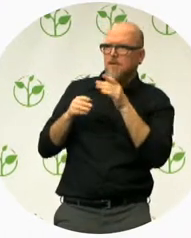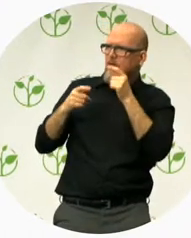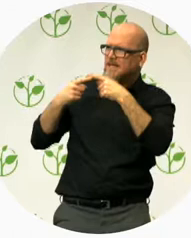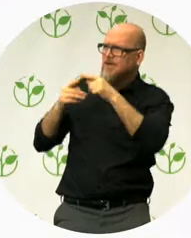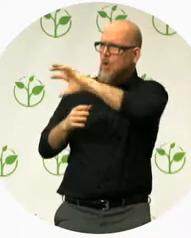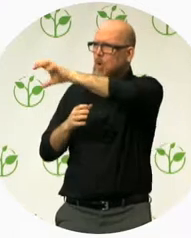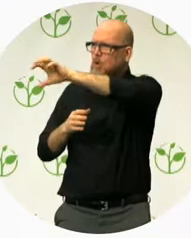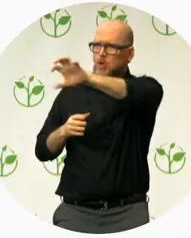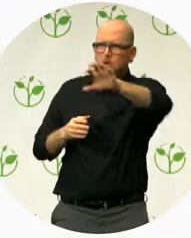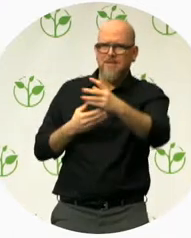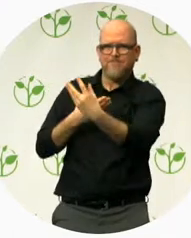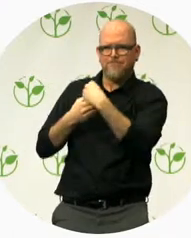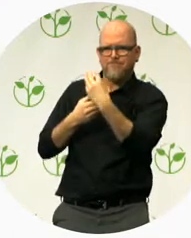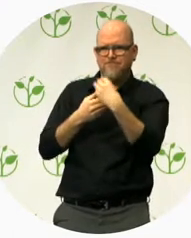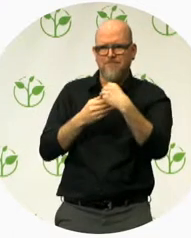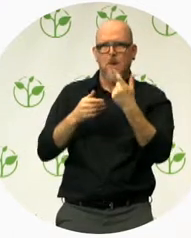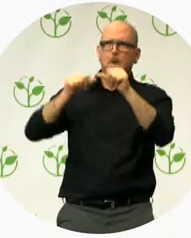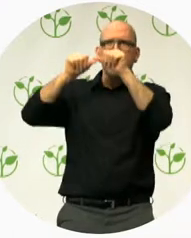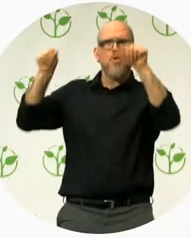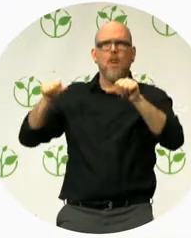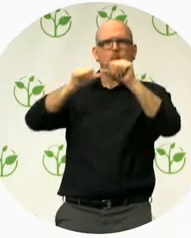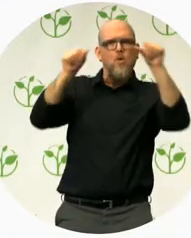currently work highly successful.